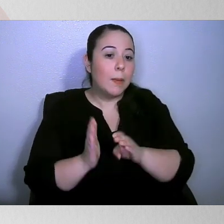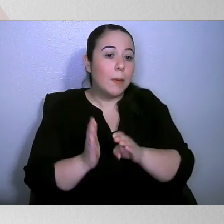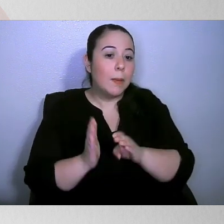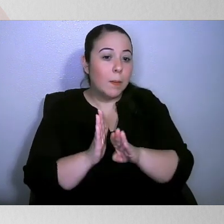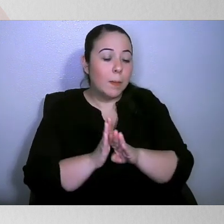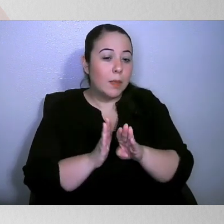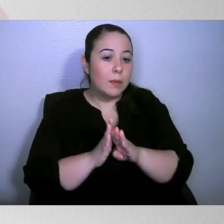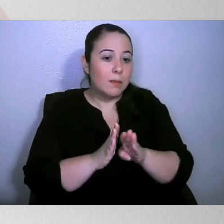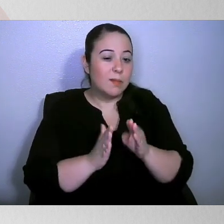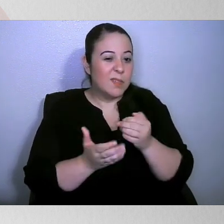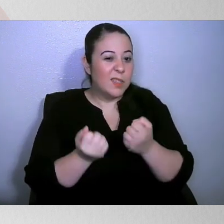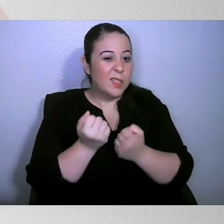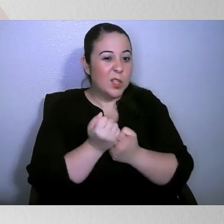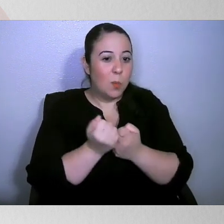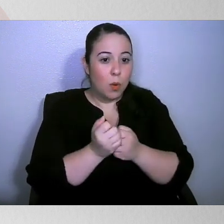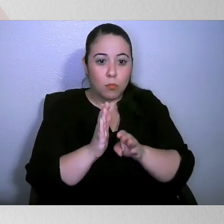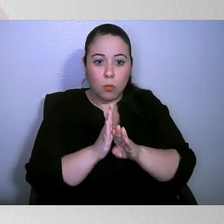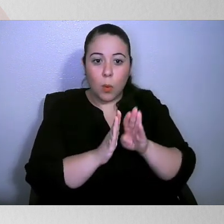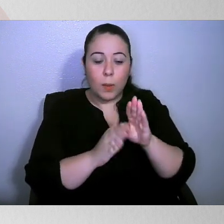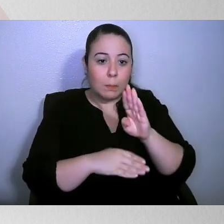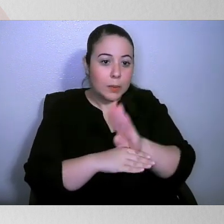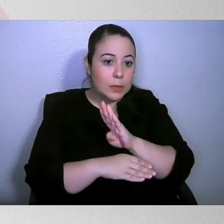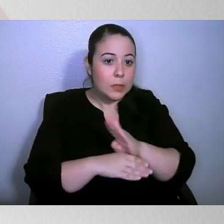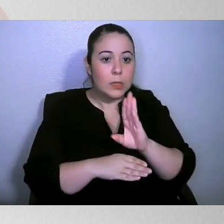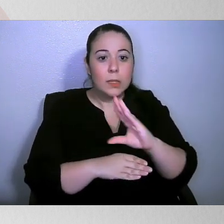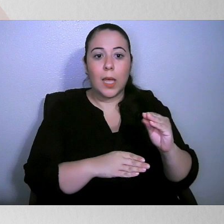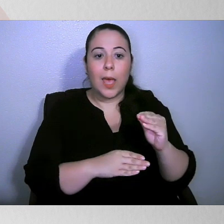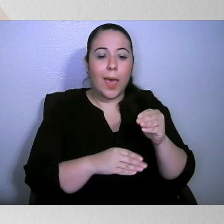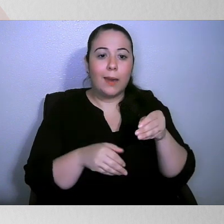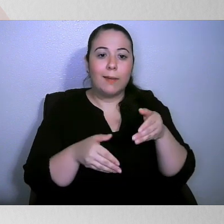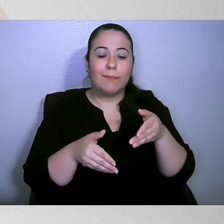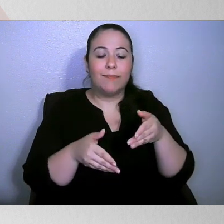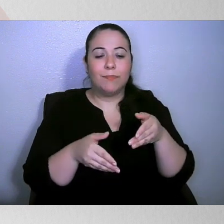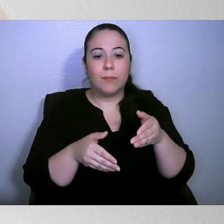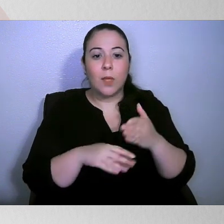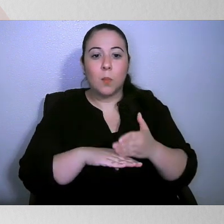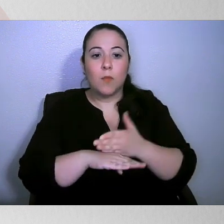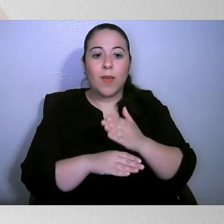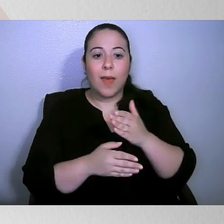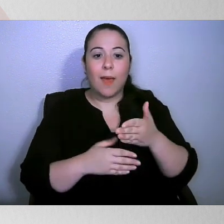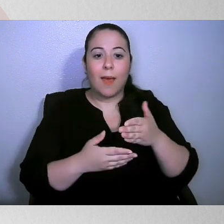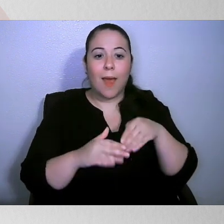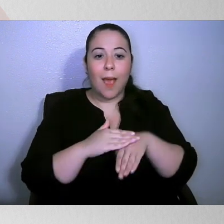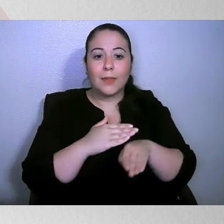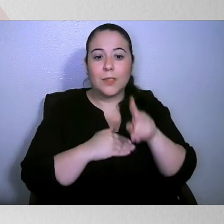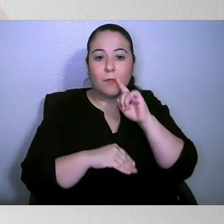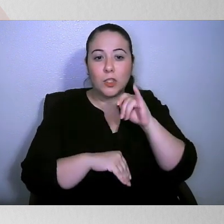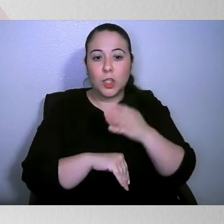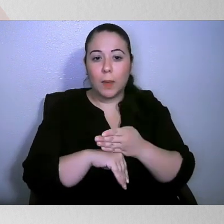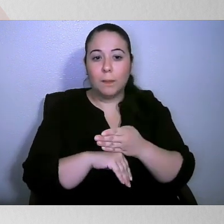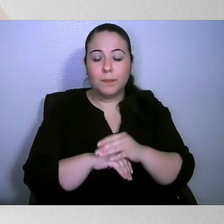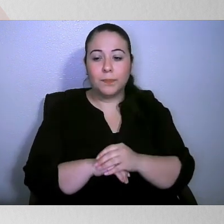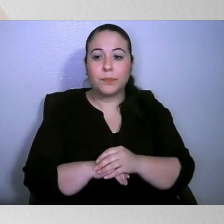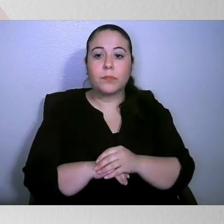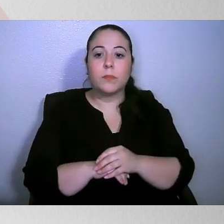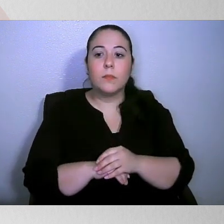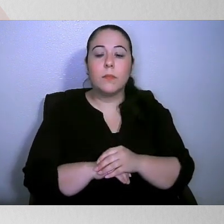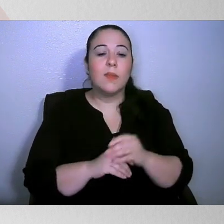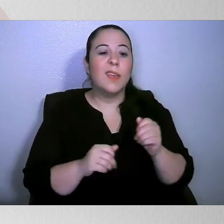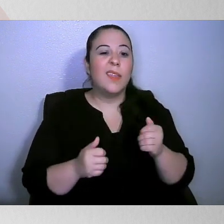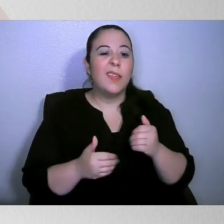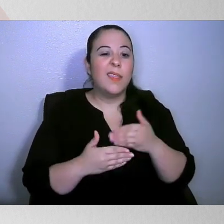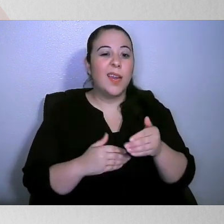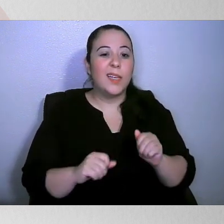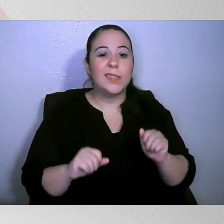growth of target industries and improve access to job opportunities. The next few slides will present some of the priority